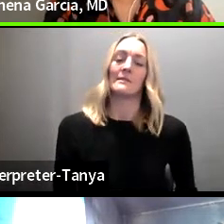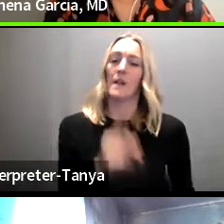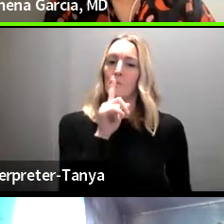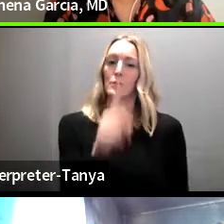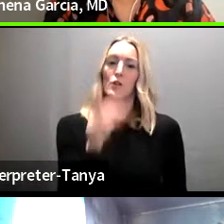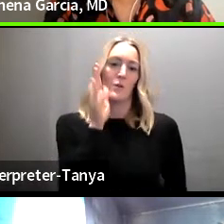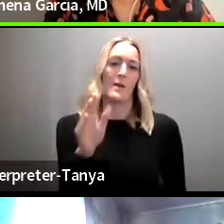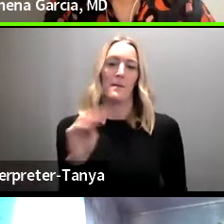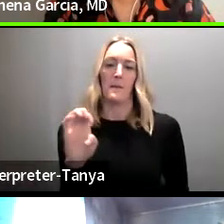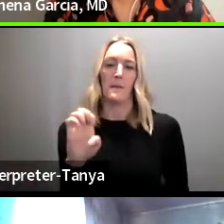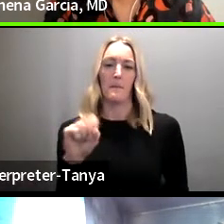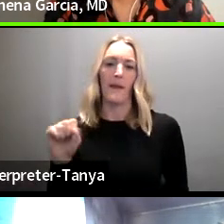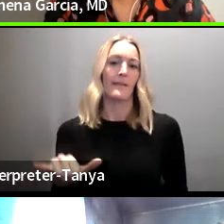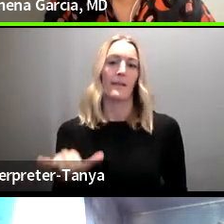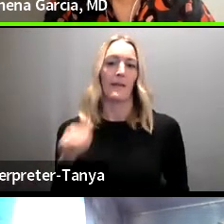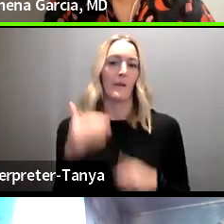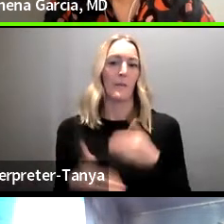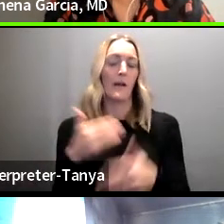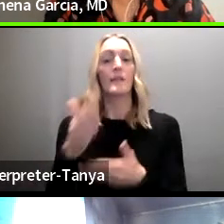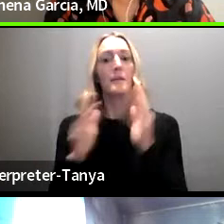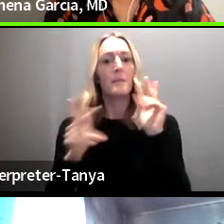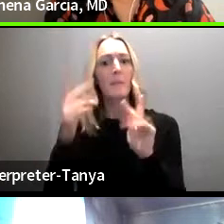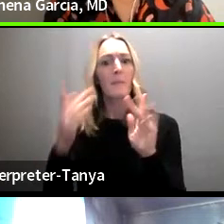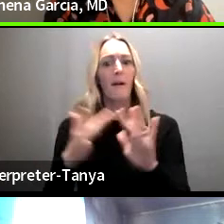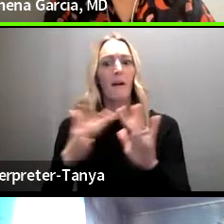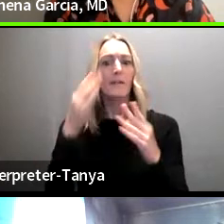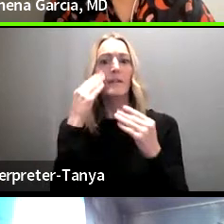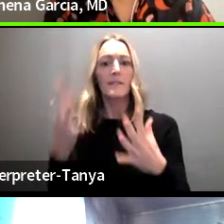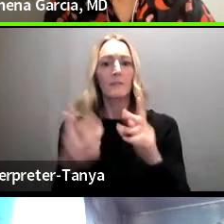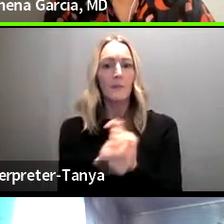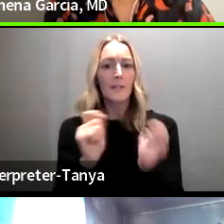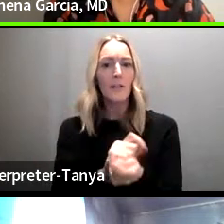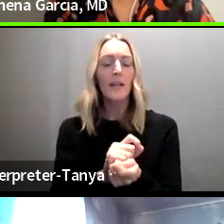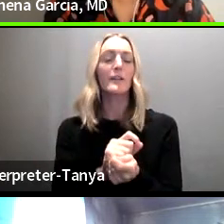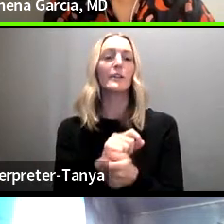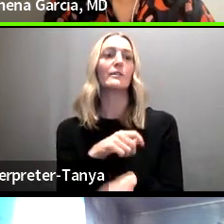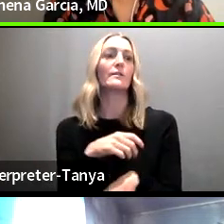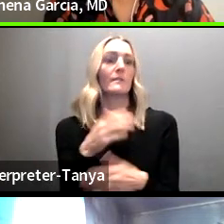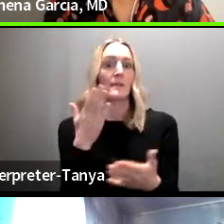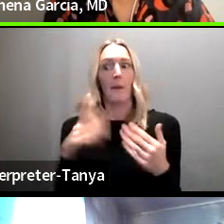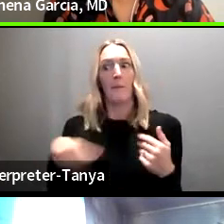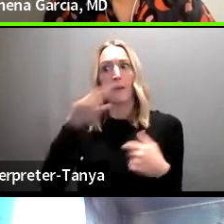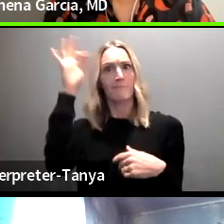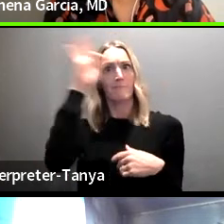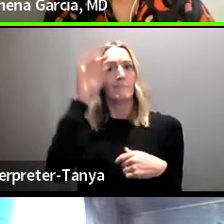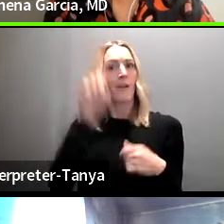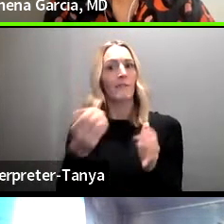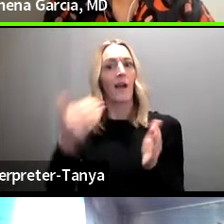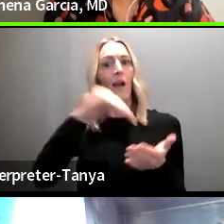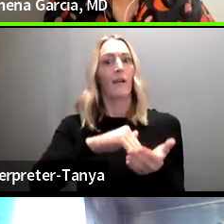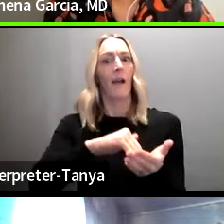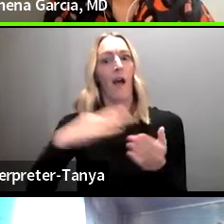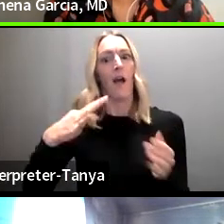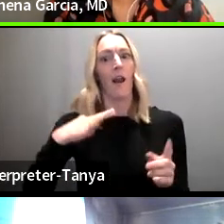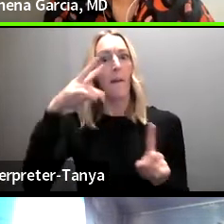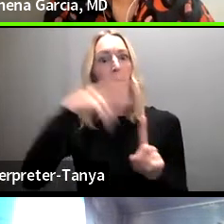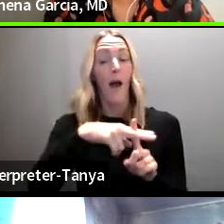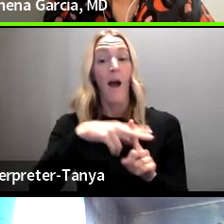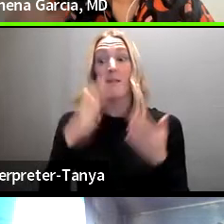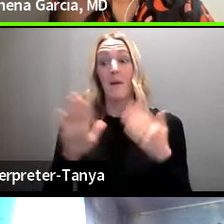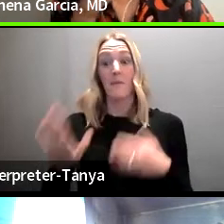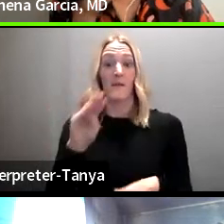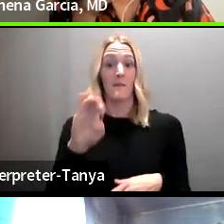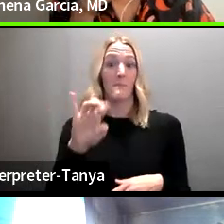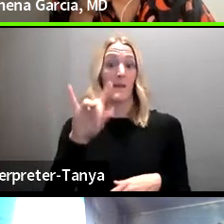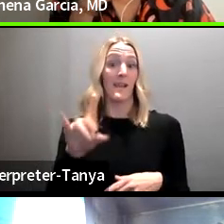process since some people's contact information has changed and might not even know that they have to reapply, and then their coverage could end without